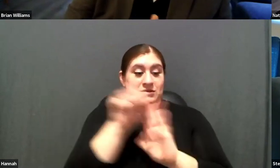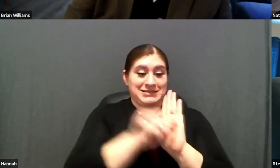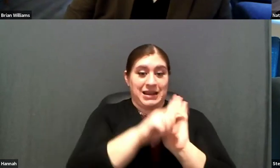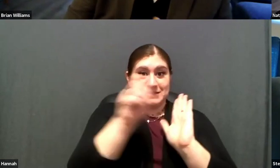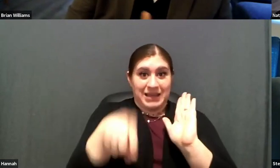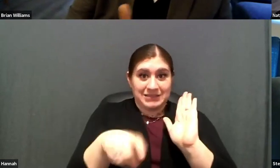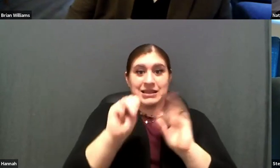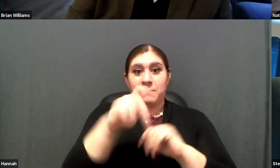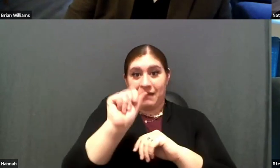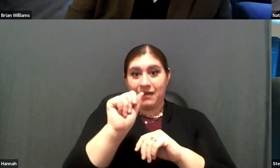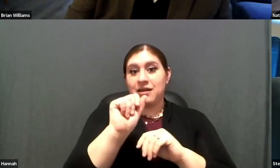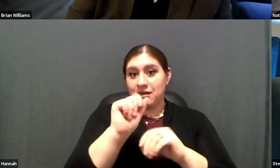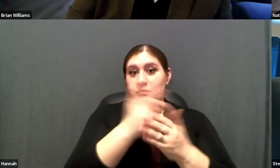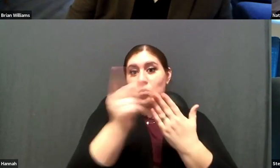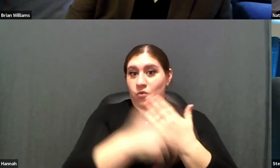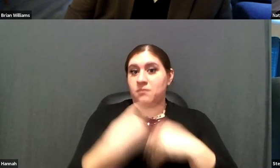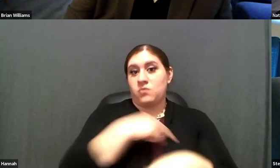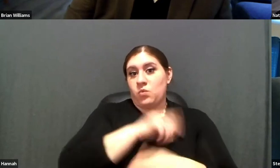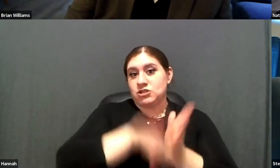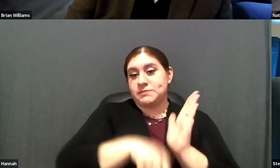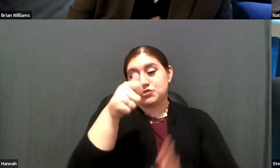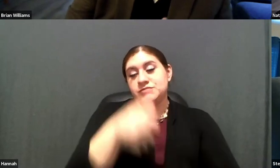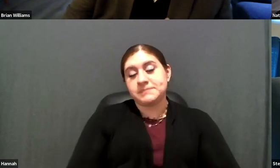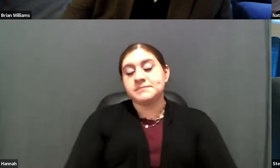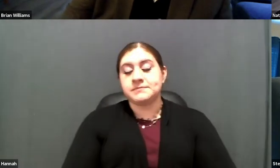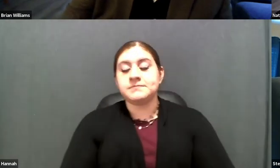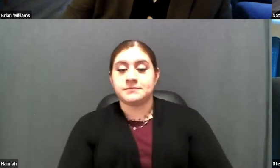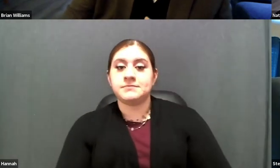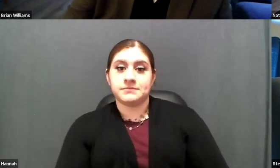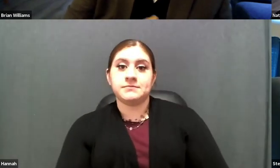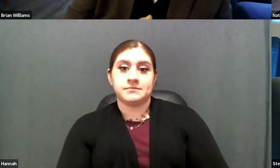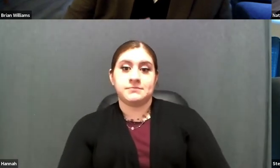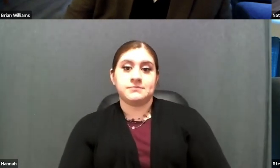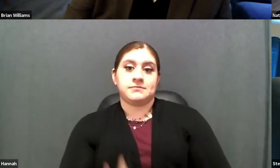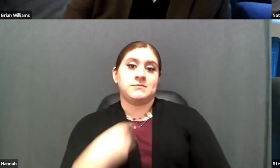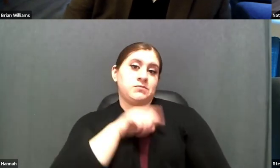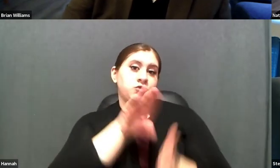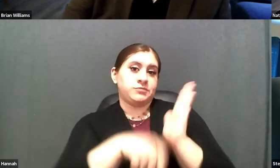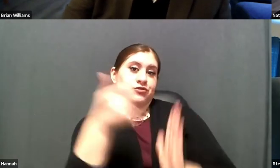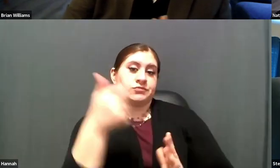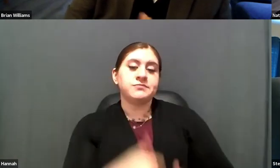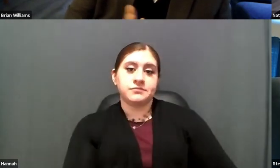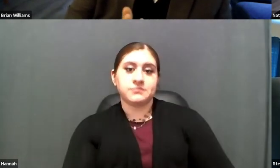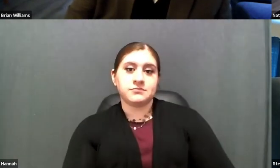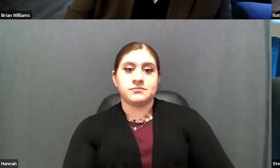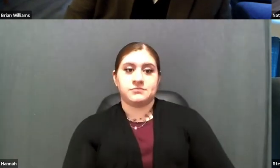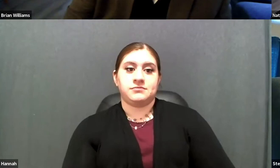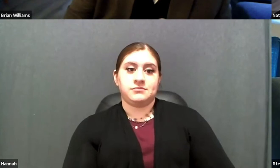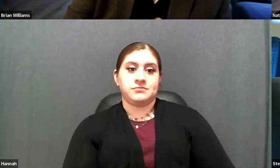MPA programs, we are definitely one of the most cost-effective programs. I